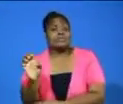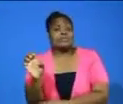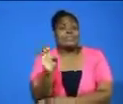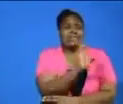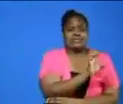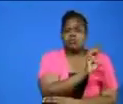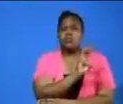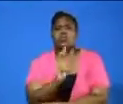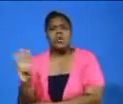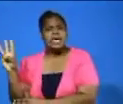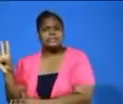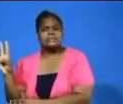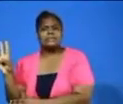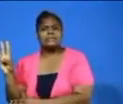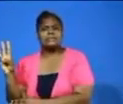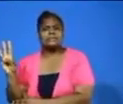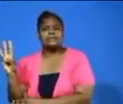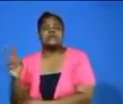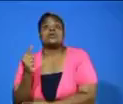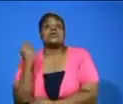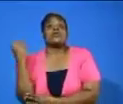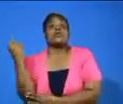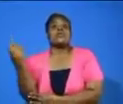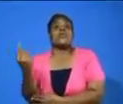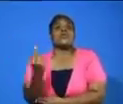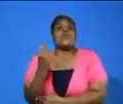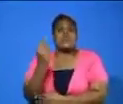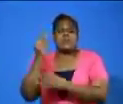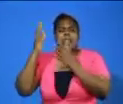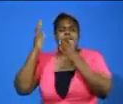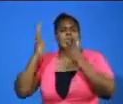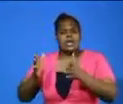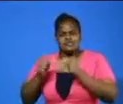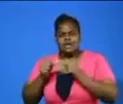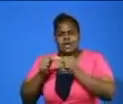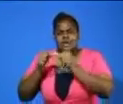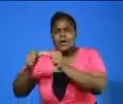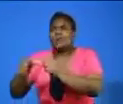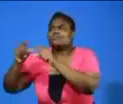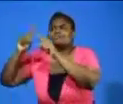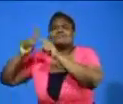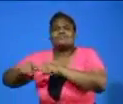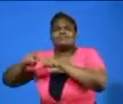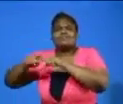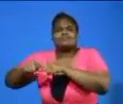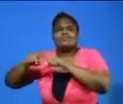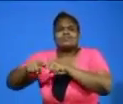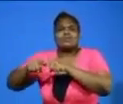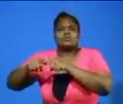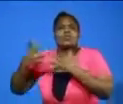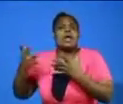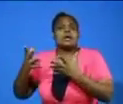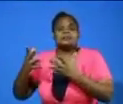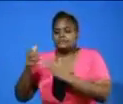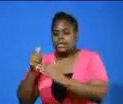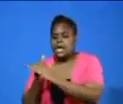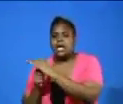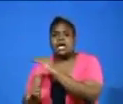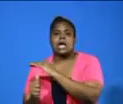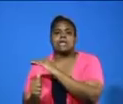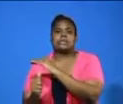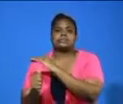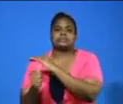to west, the only ones left who were faithful had got to go in hiding for their